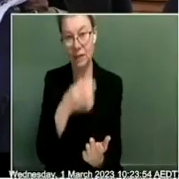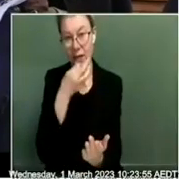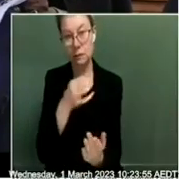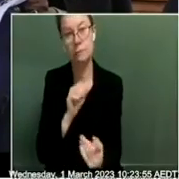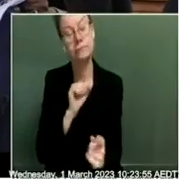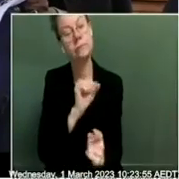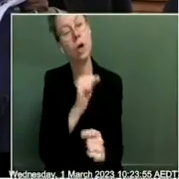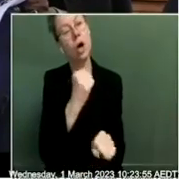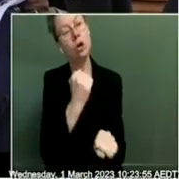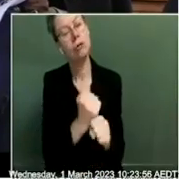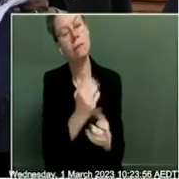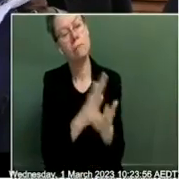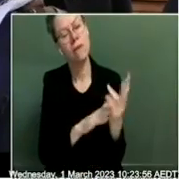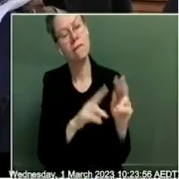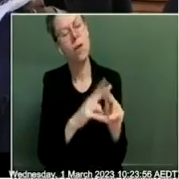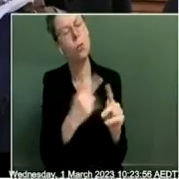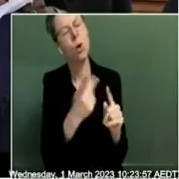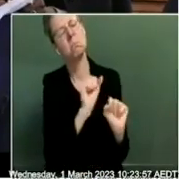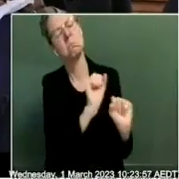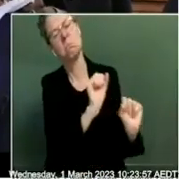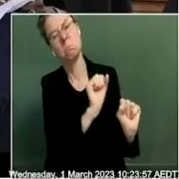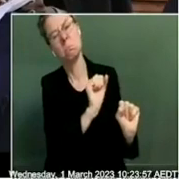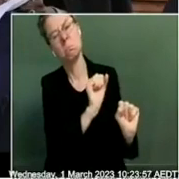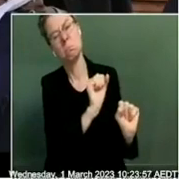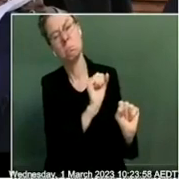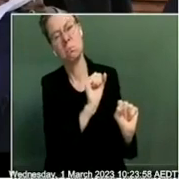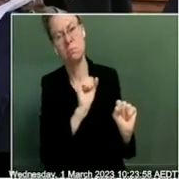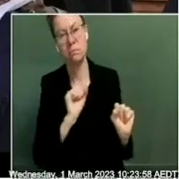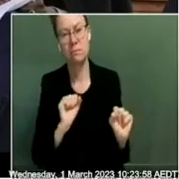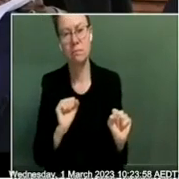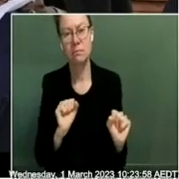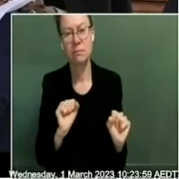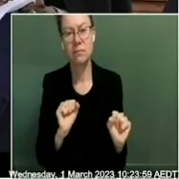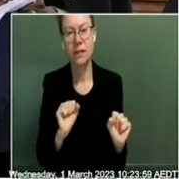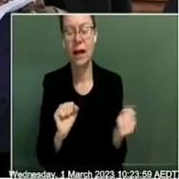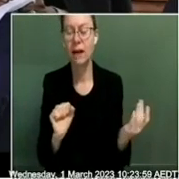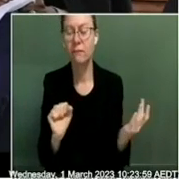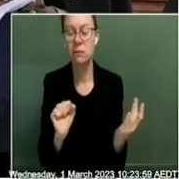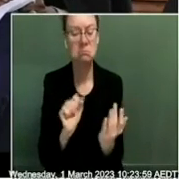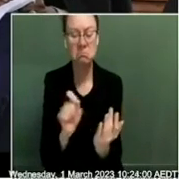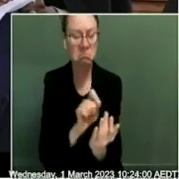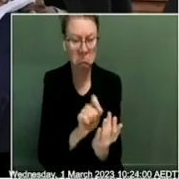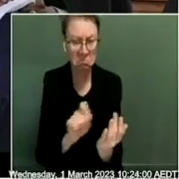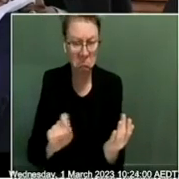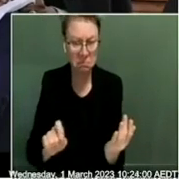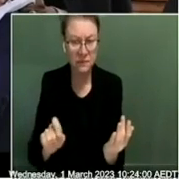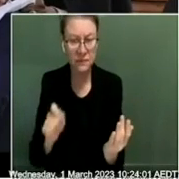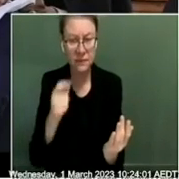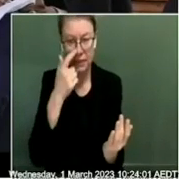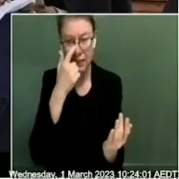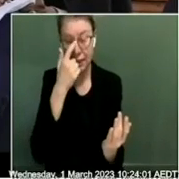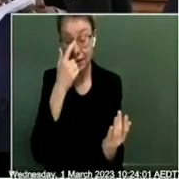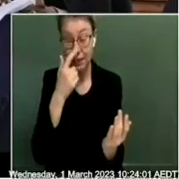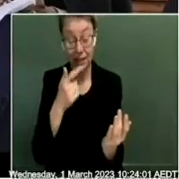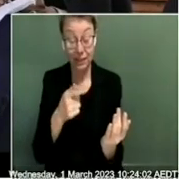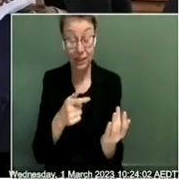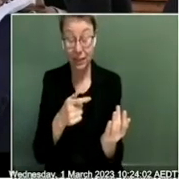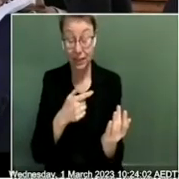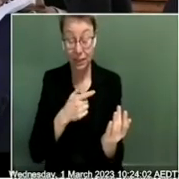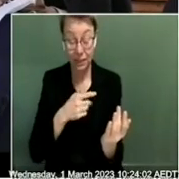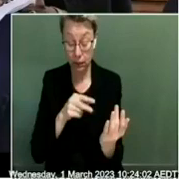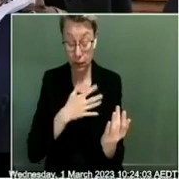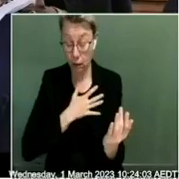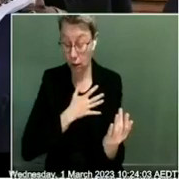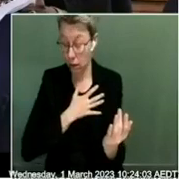you've got a bit of a rating there. And it's just, it's absolutely shocking and horrible to read, because